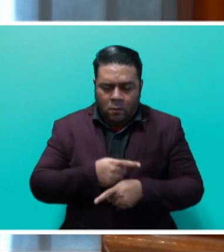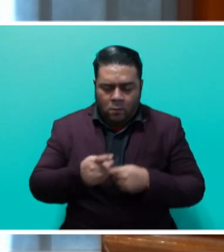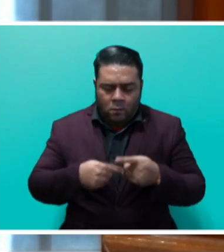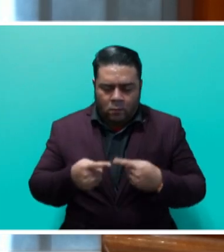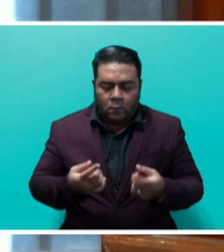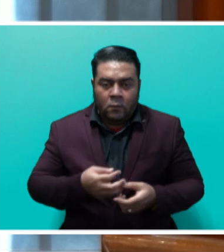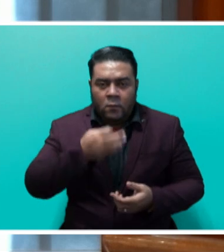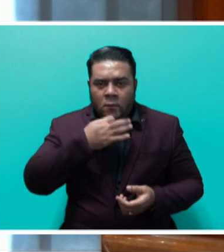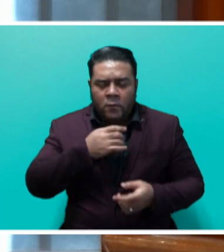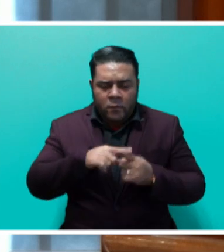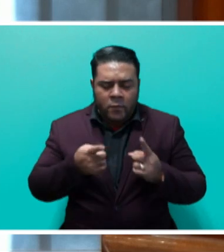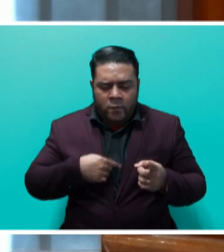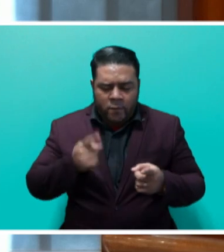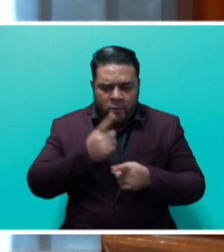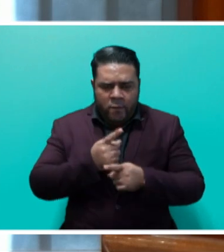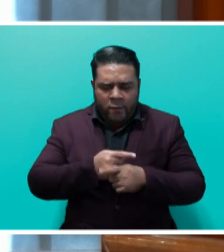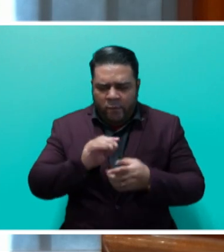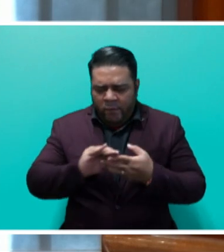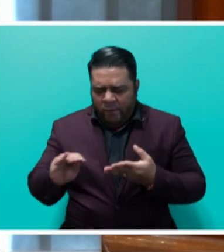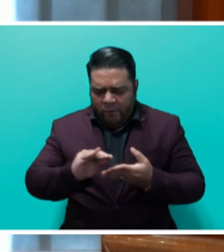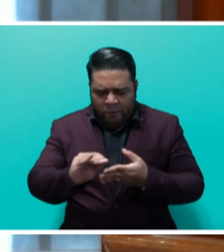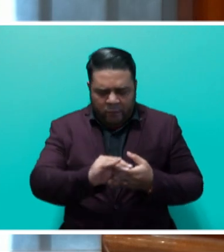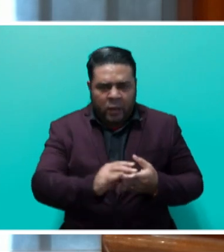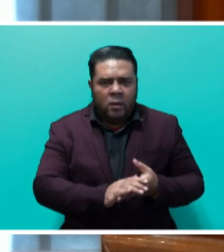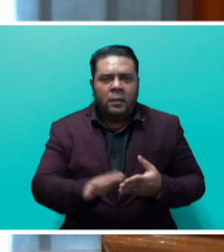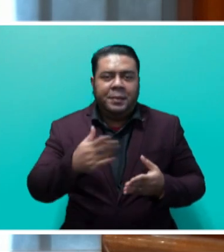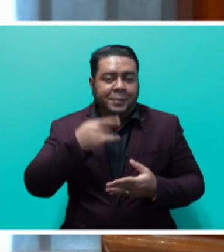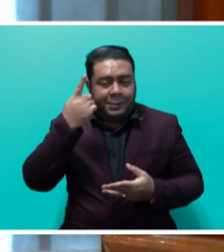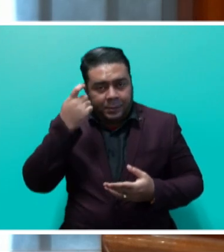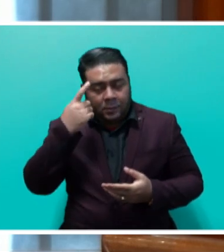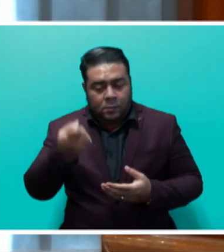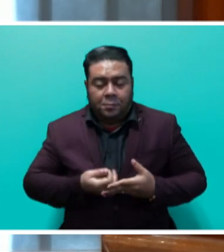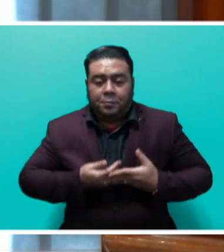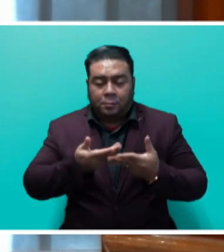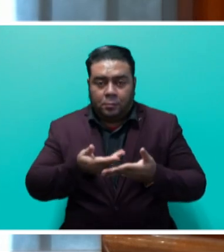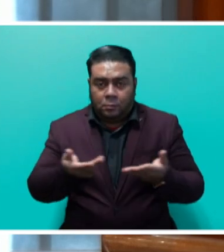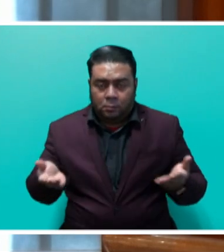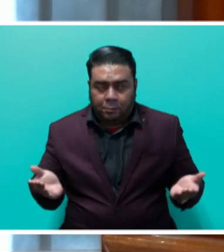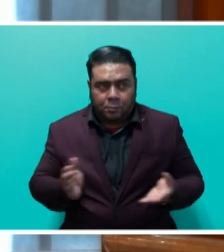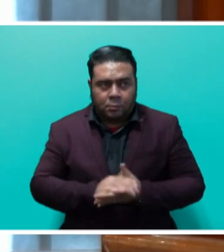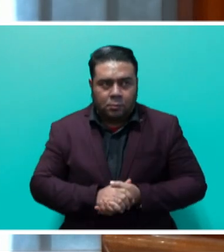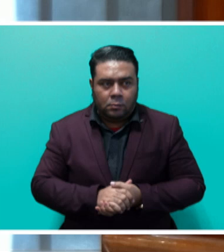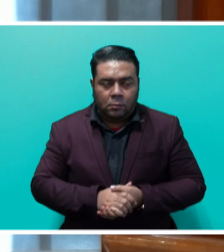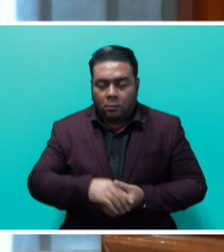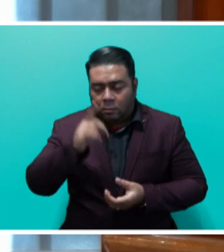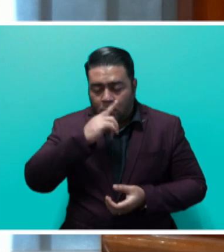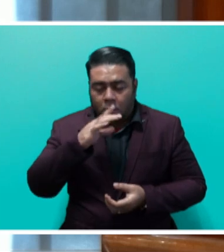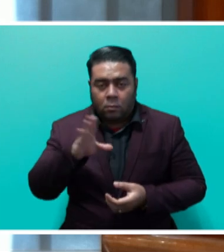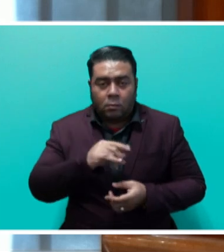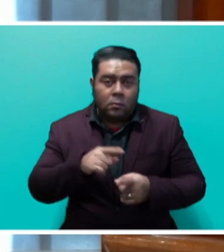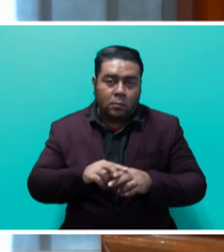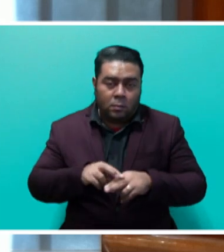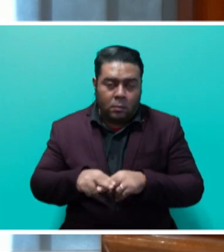few. Hopefully, just to give an idea to the members of this august house and also to the people of Fiji where we're